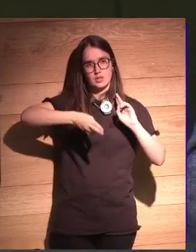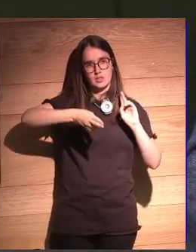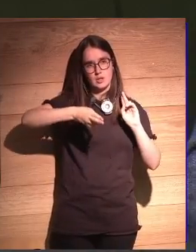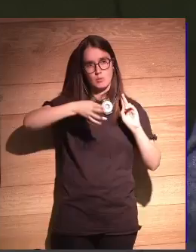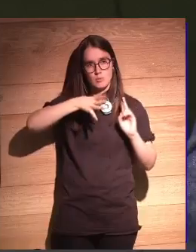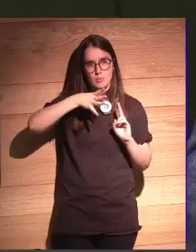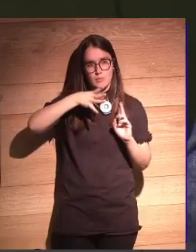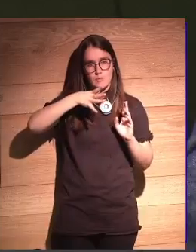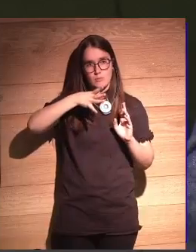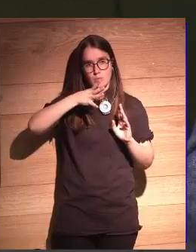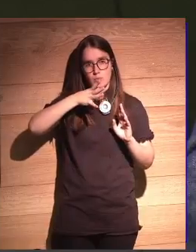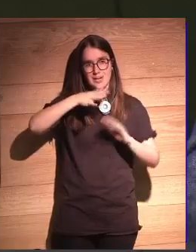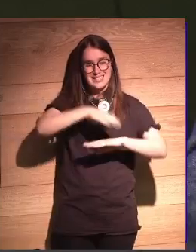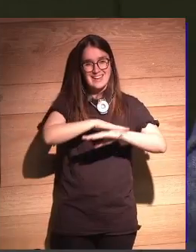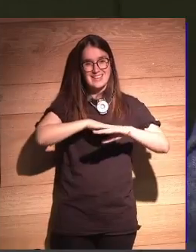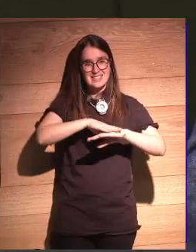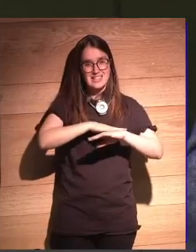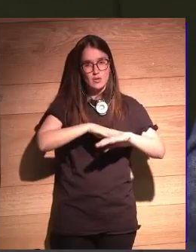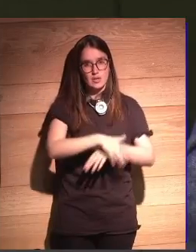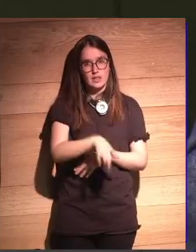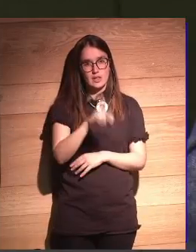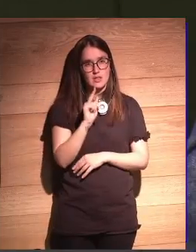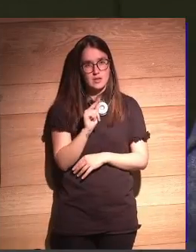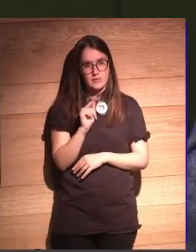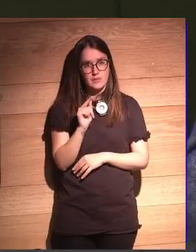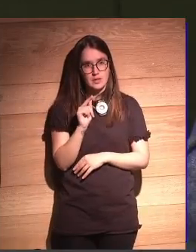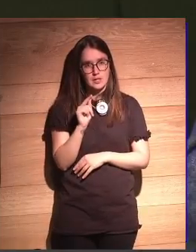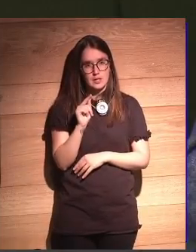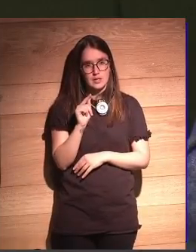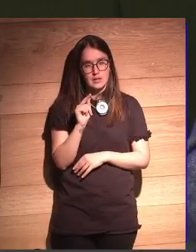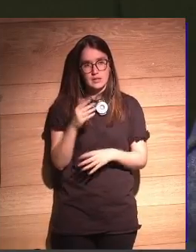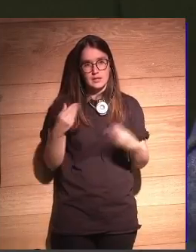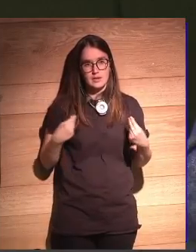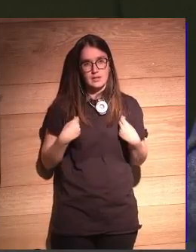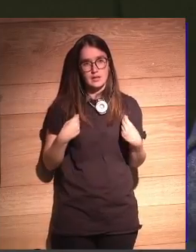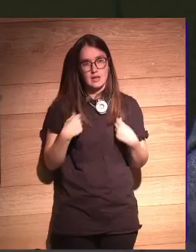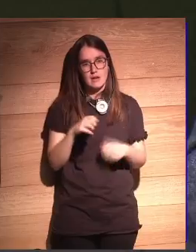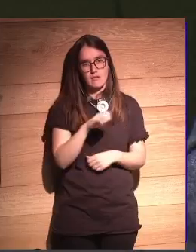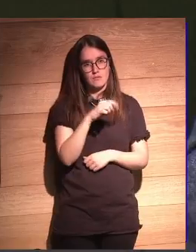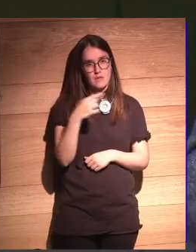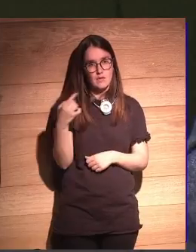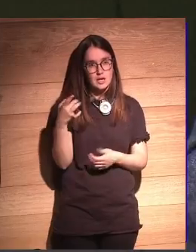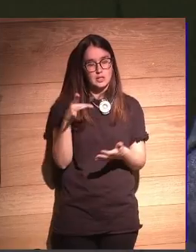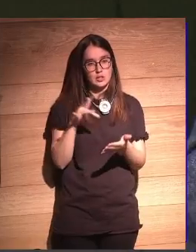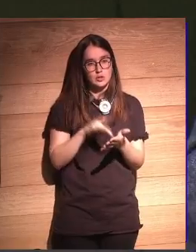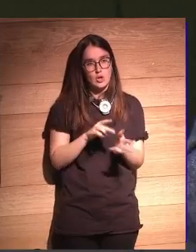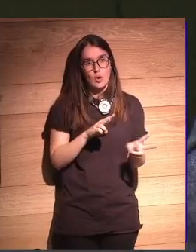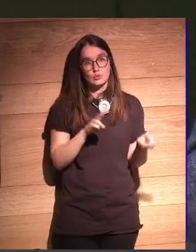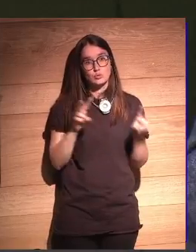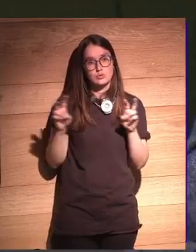can see that might show the trends of the state that has decided